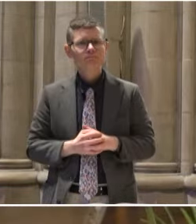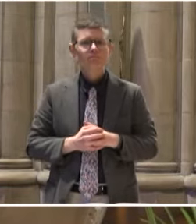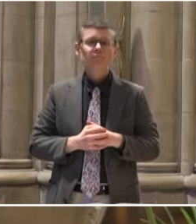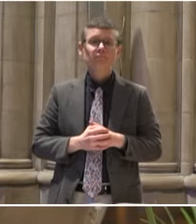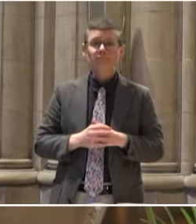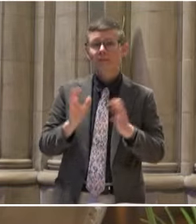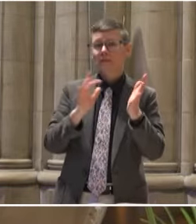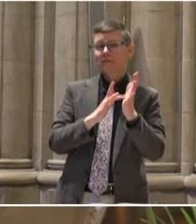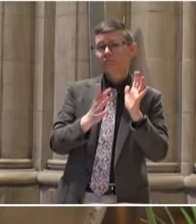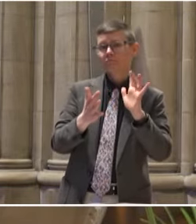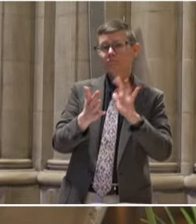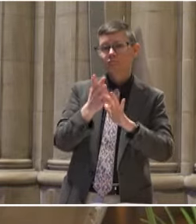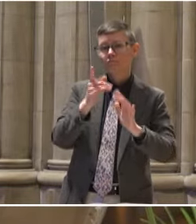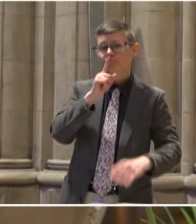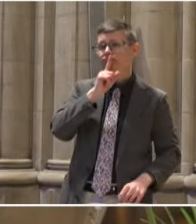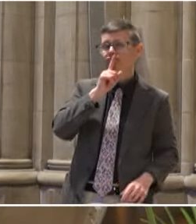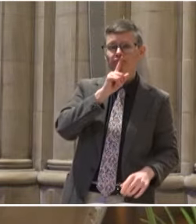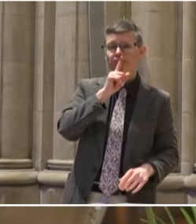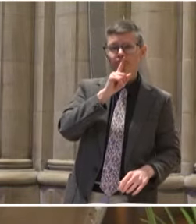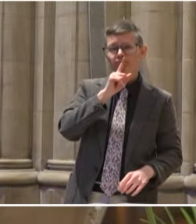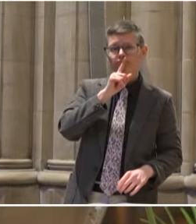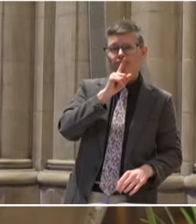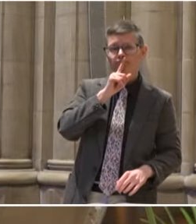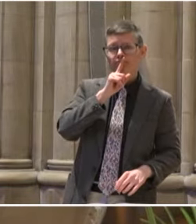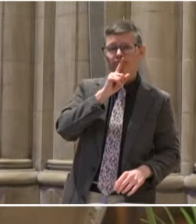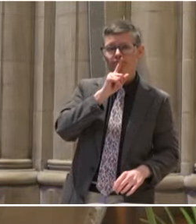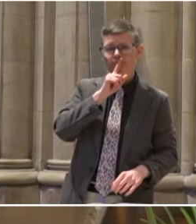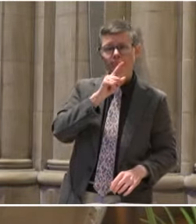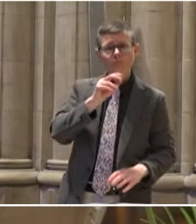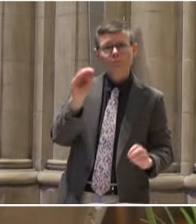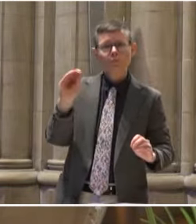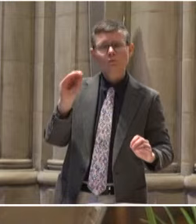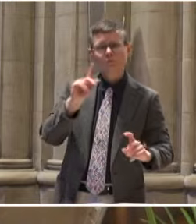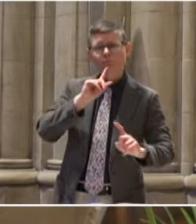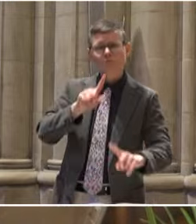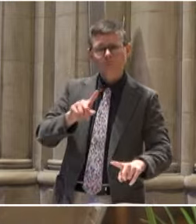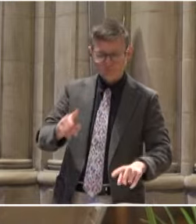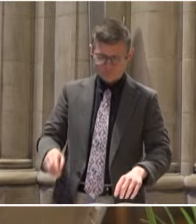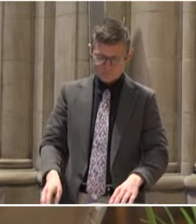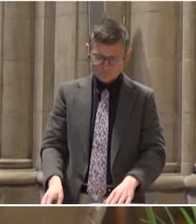But Jesus was silent and did not answer.